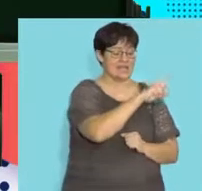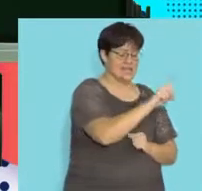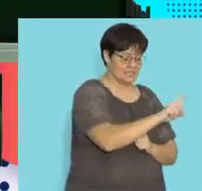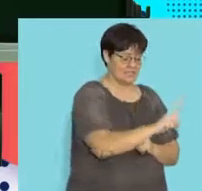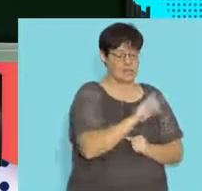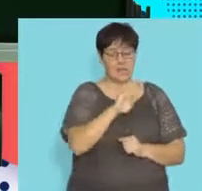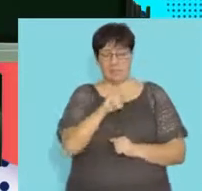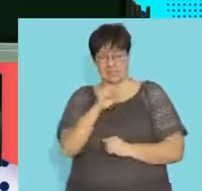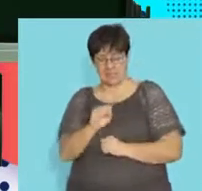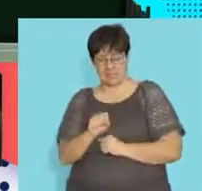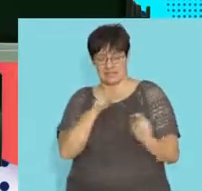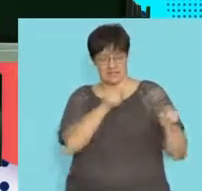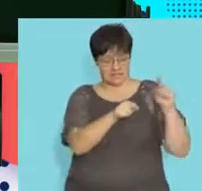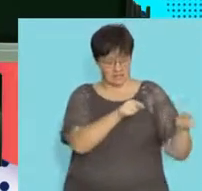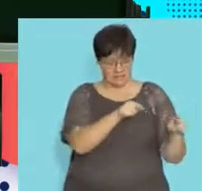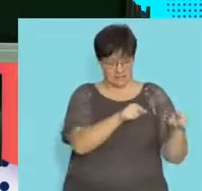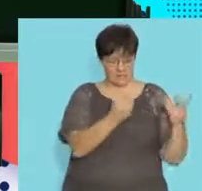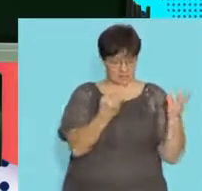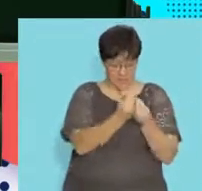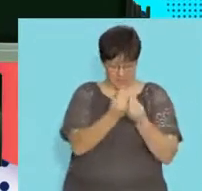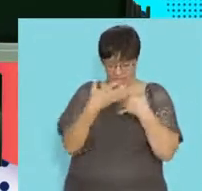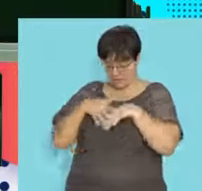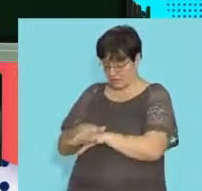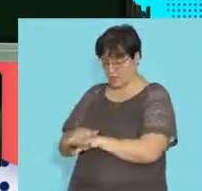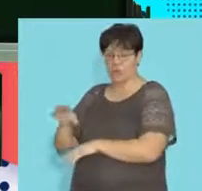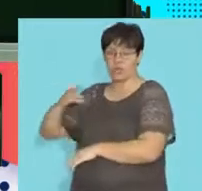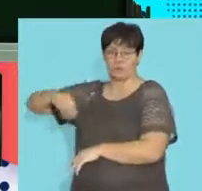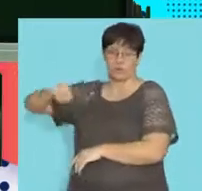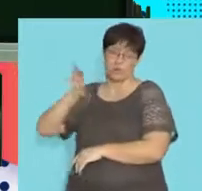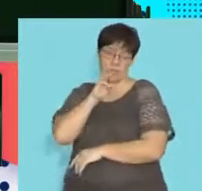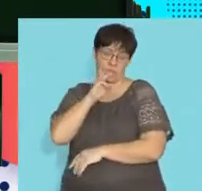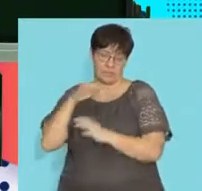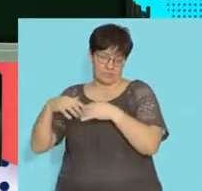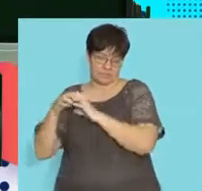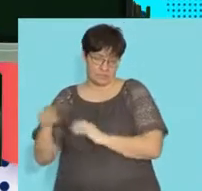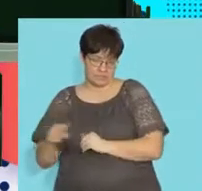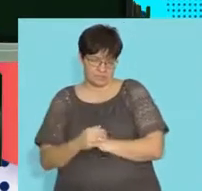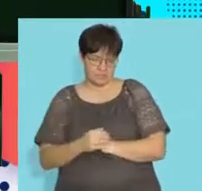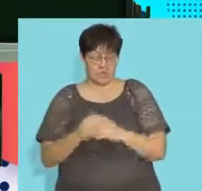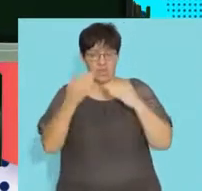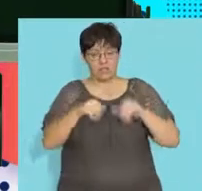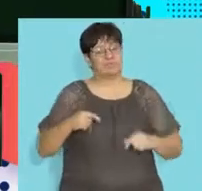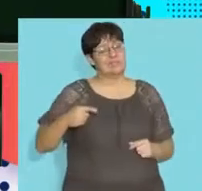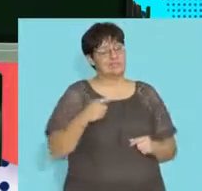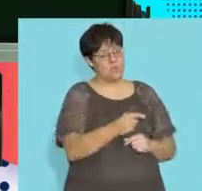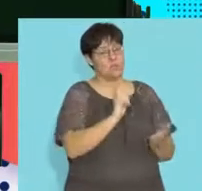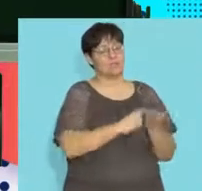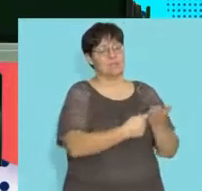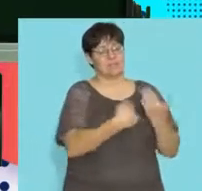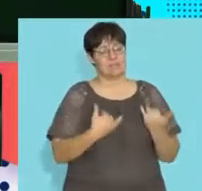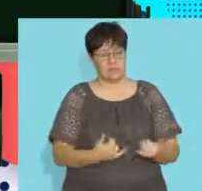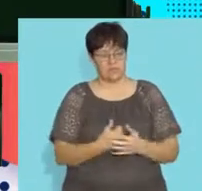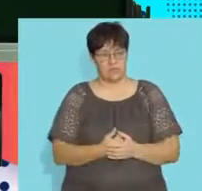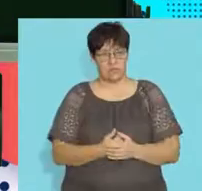an acid and a base, and the acid and the base reacts to form a salt and water. Now neutralization, in this case that